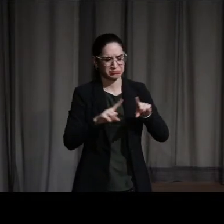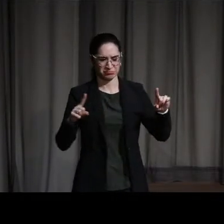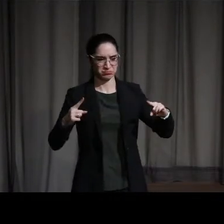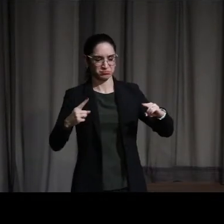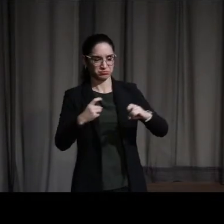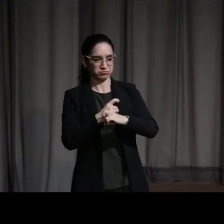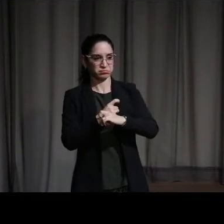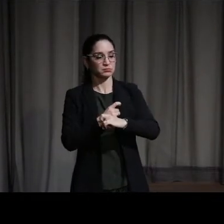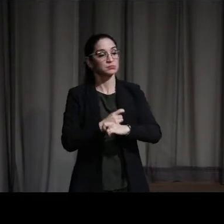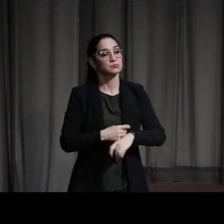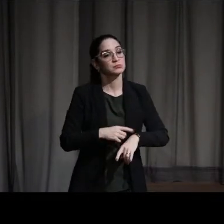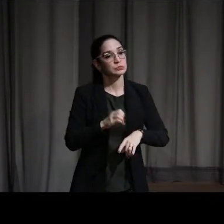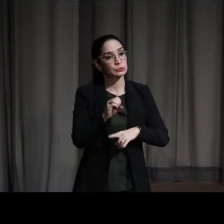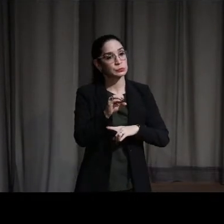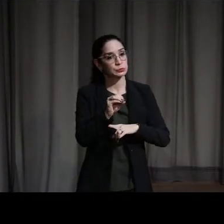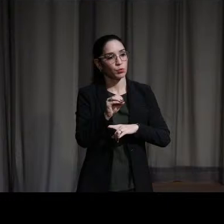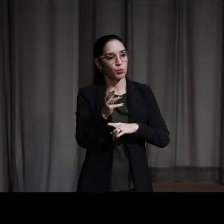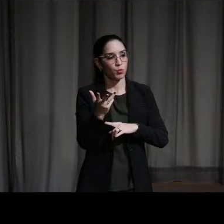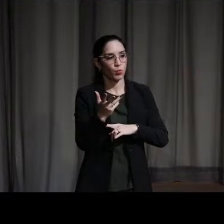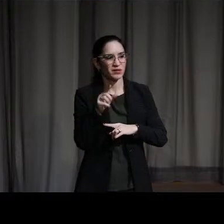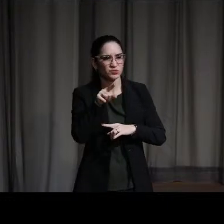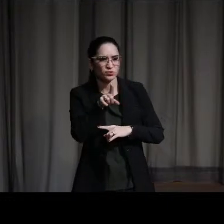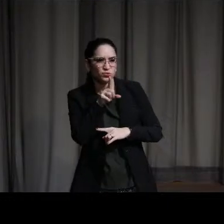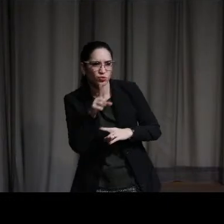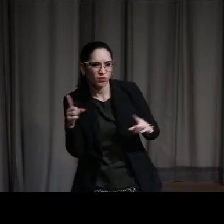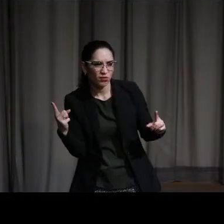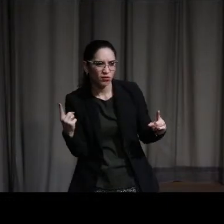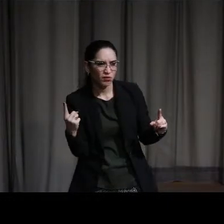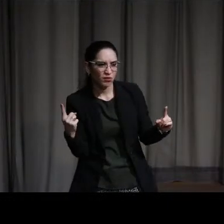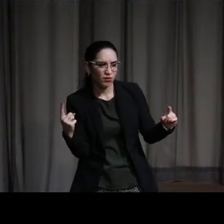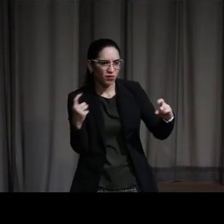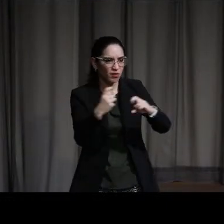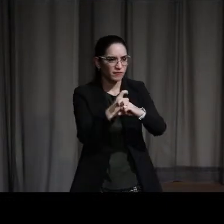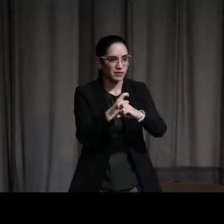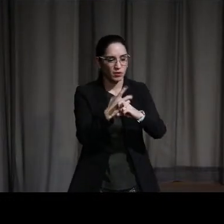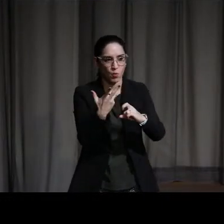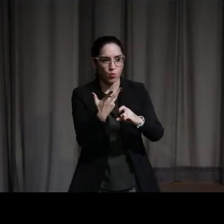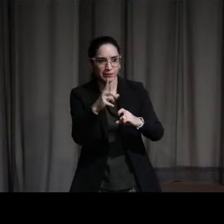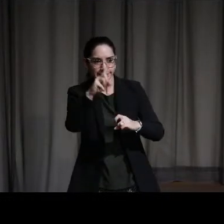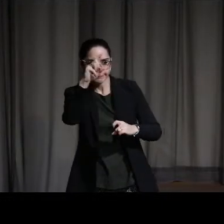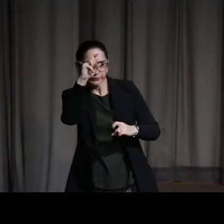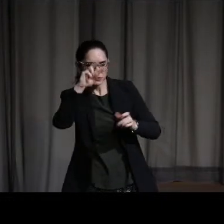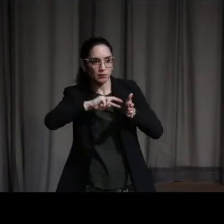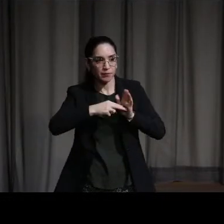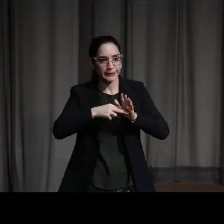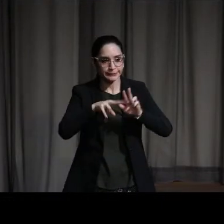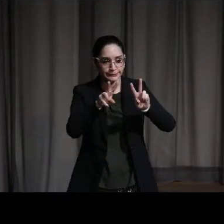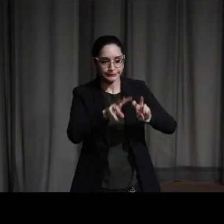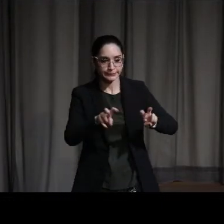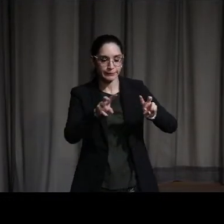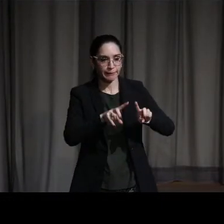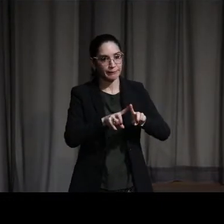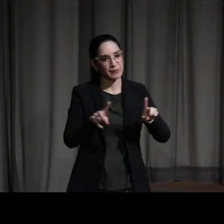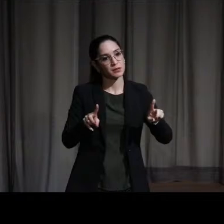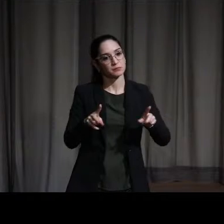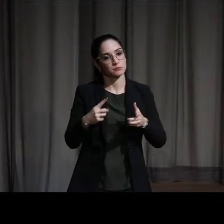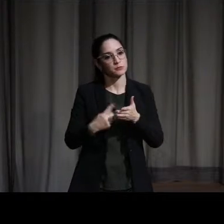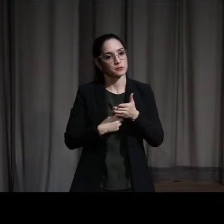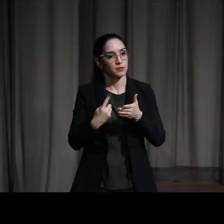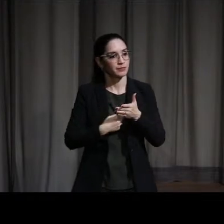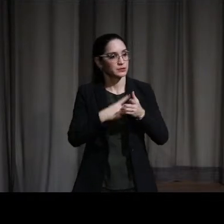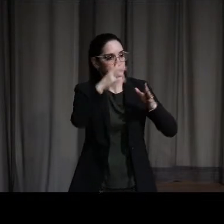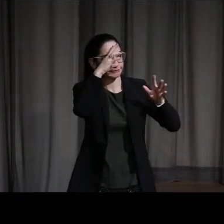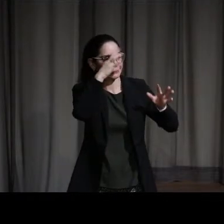vague definition of what is considered too conflictive in this context, what's not. And honestly, sometimes the decisions seem